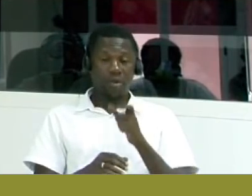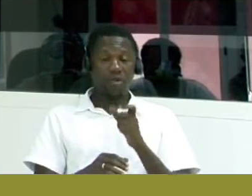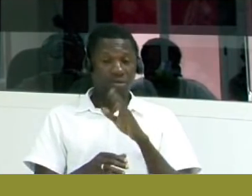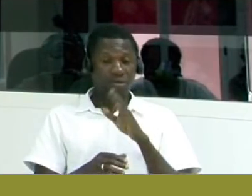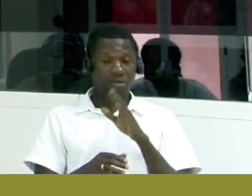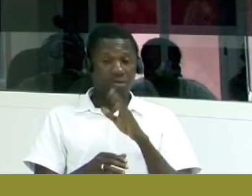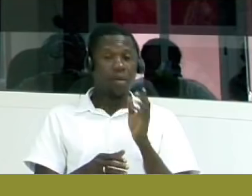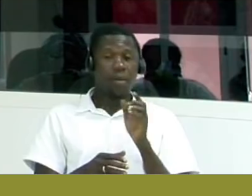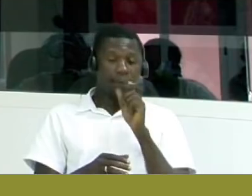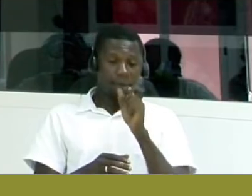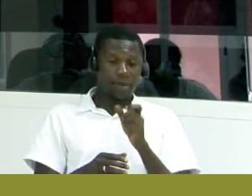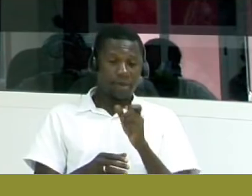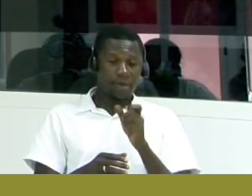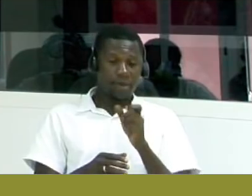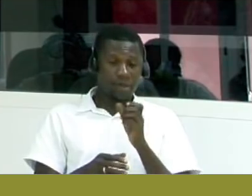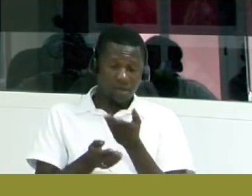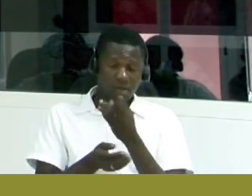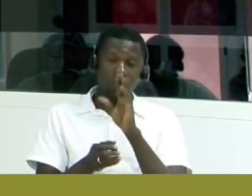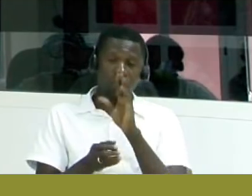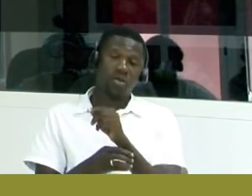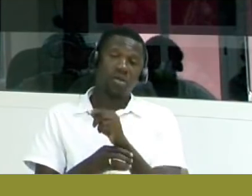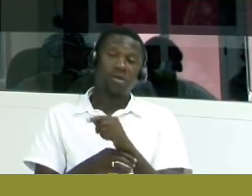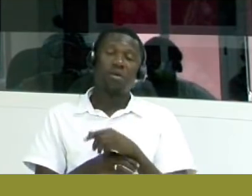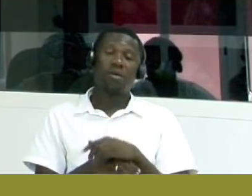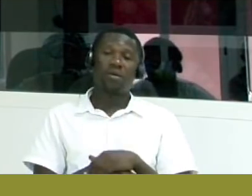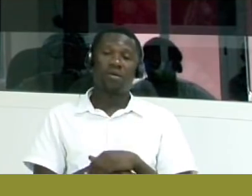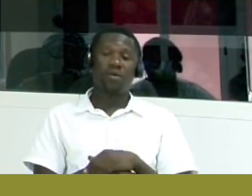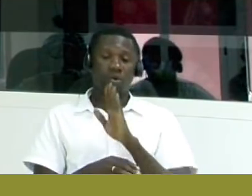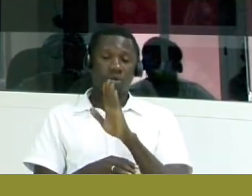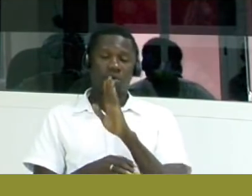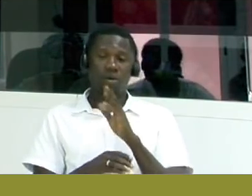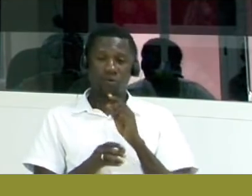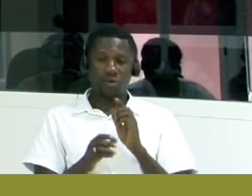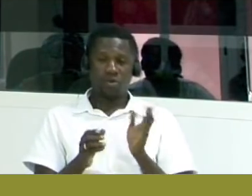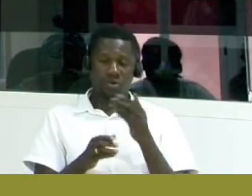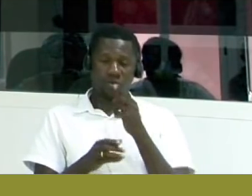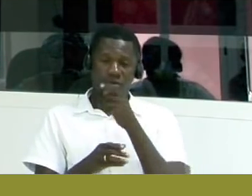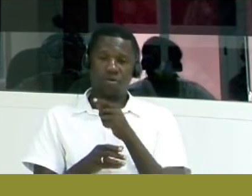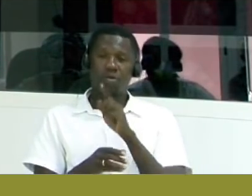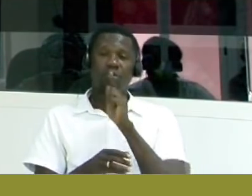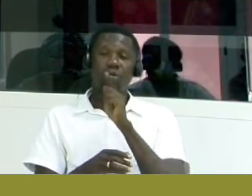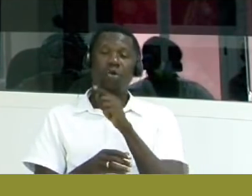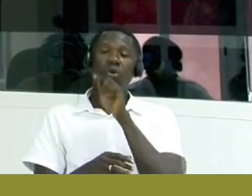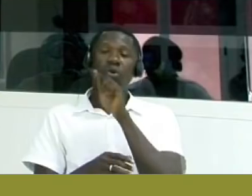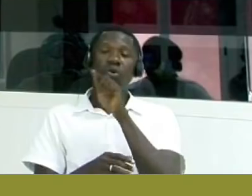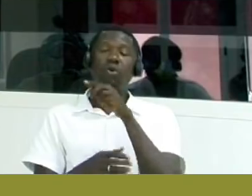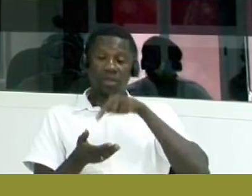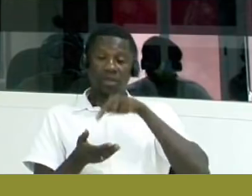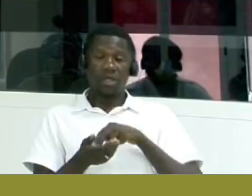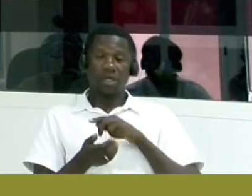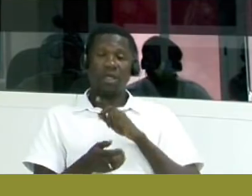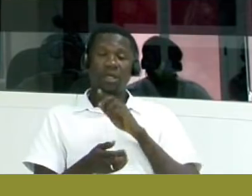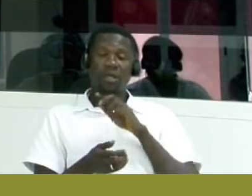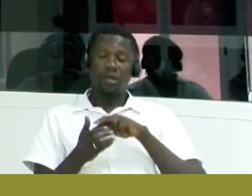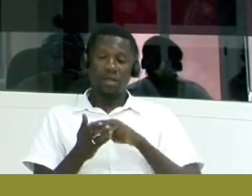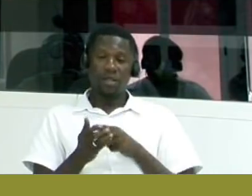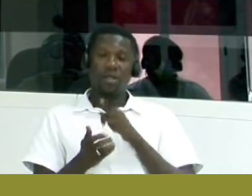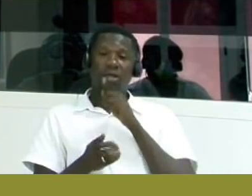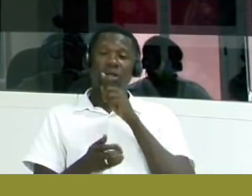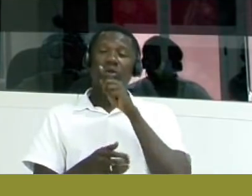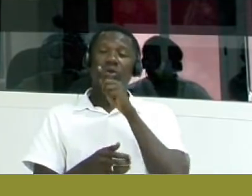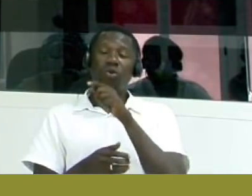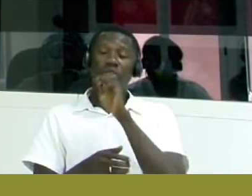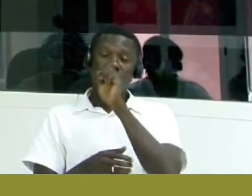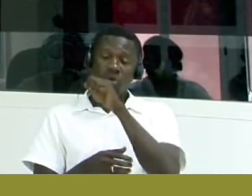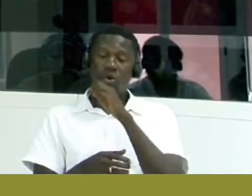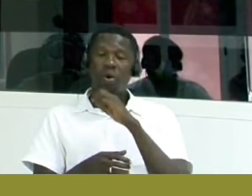don't know who it is. We would come to that. But your stance is that your men overstepped the